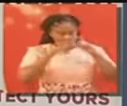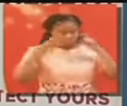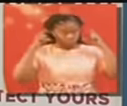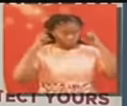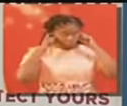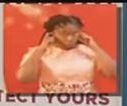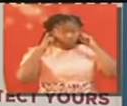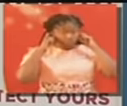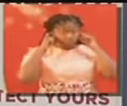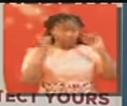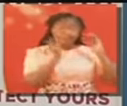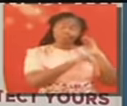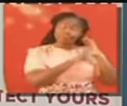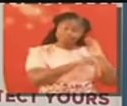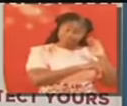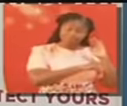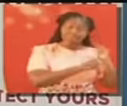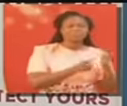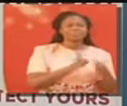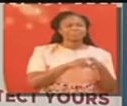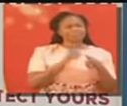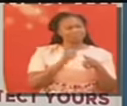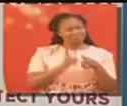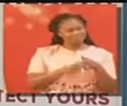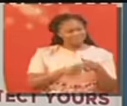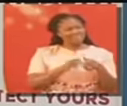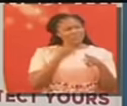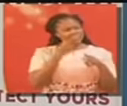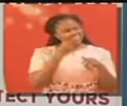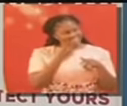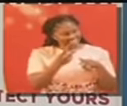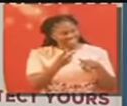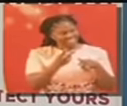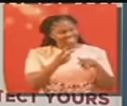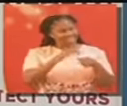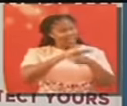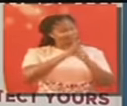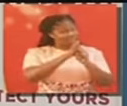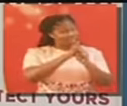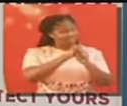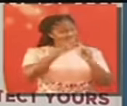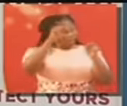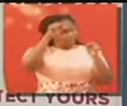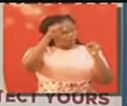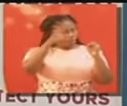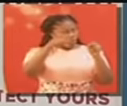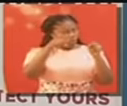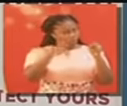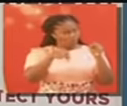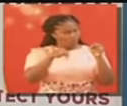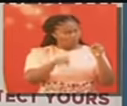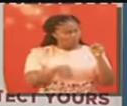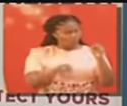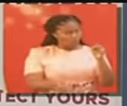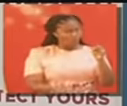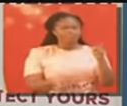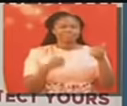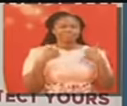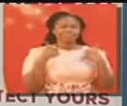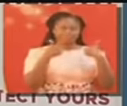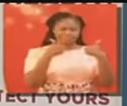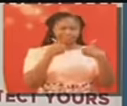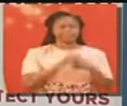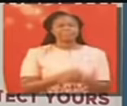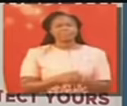to encourage individuals to continue to follow the guidelines, the rules. And as you